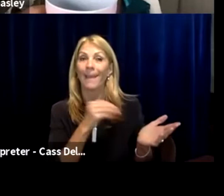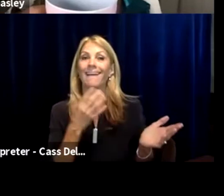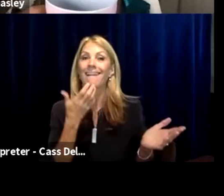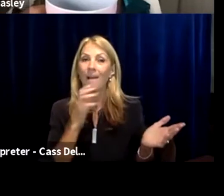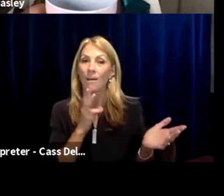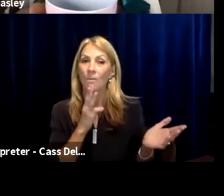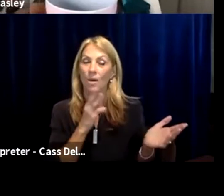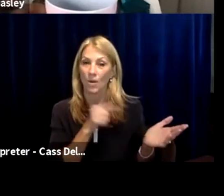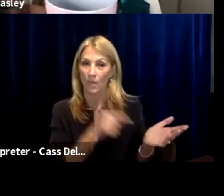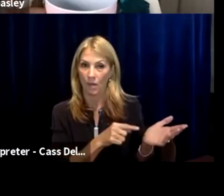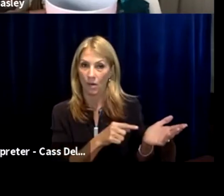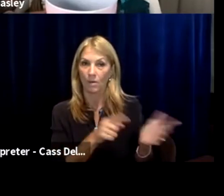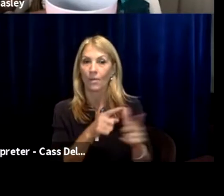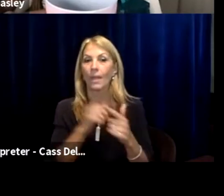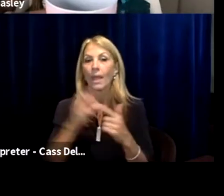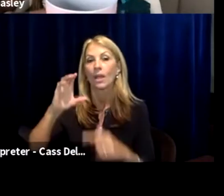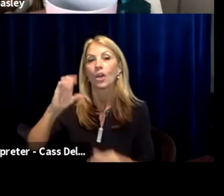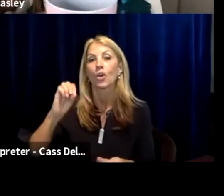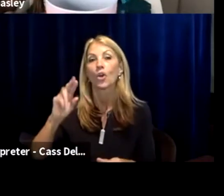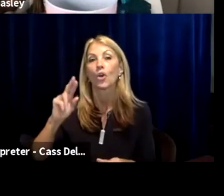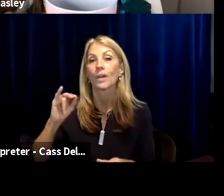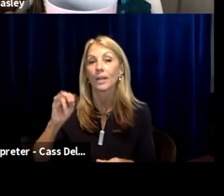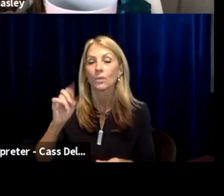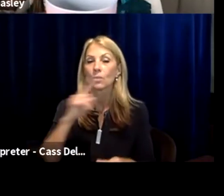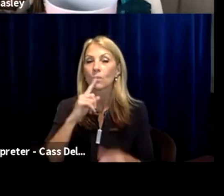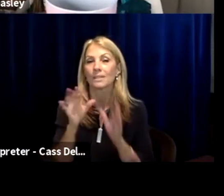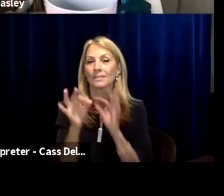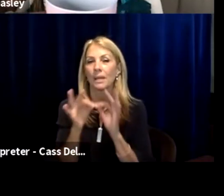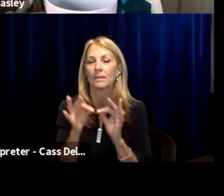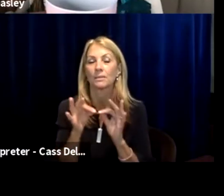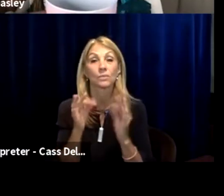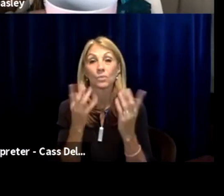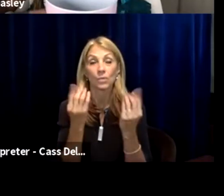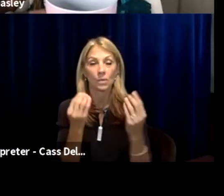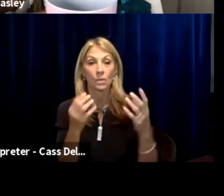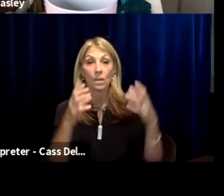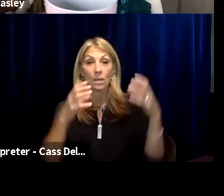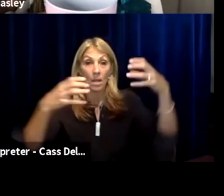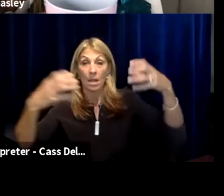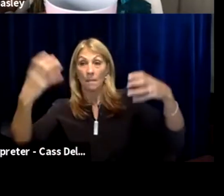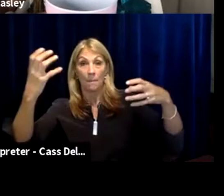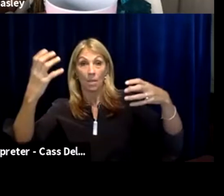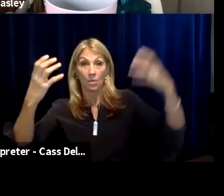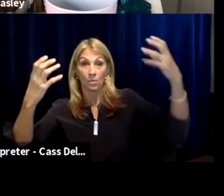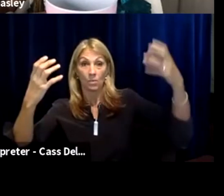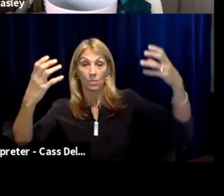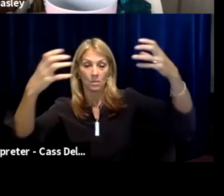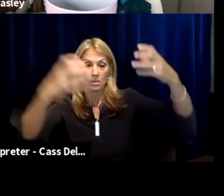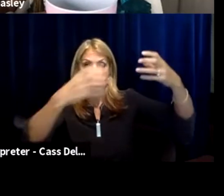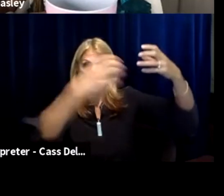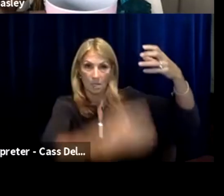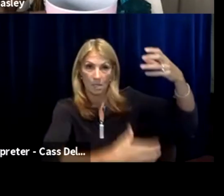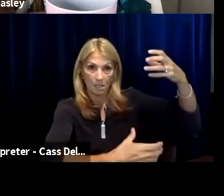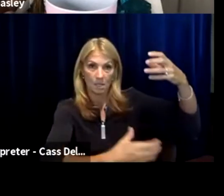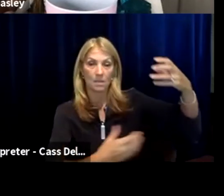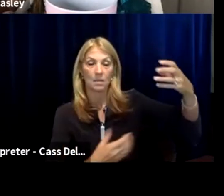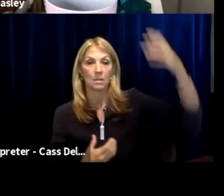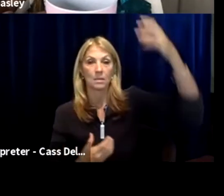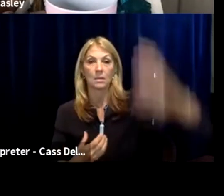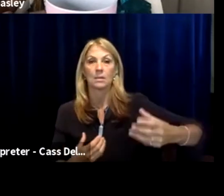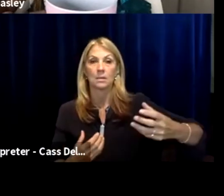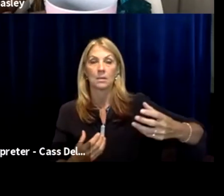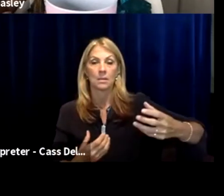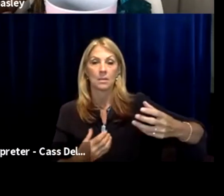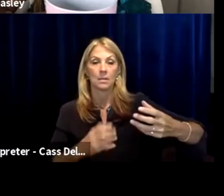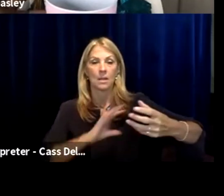walk us through, basically, you're just going to put your balloons in the water and coat the outer surface of your balloon with